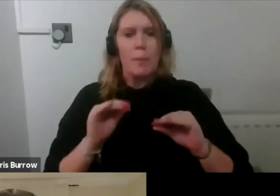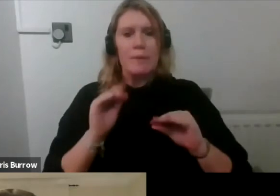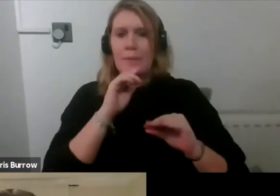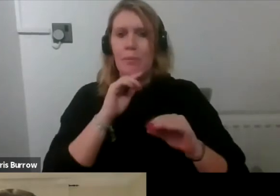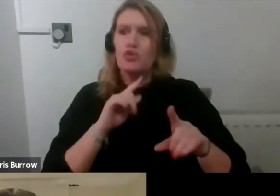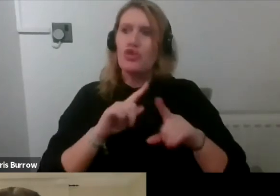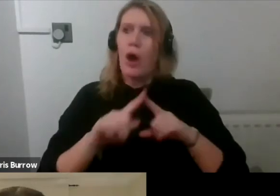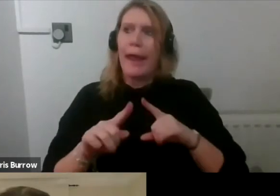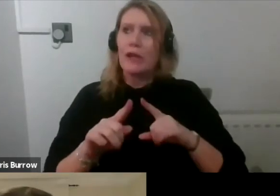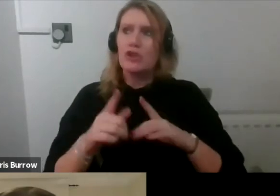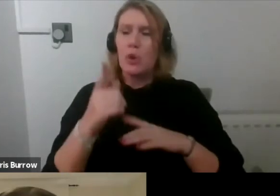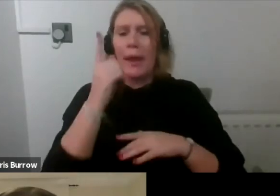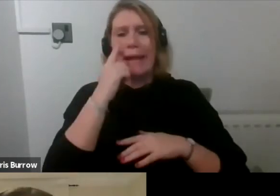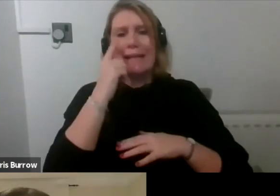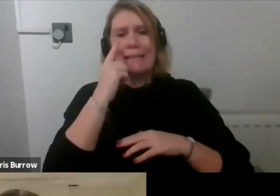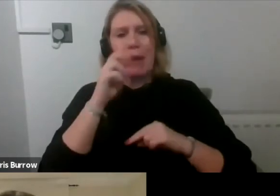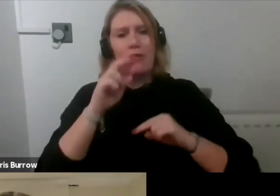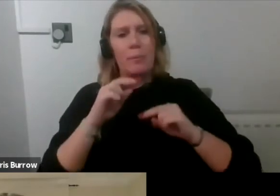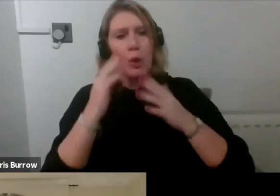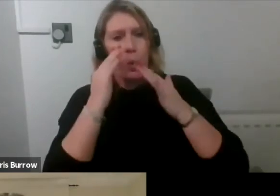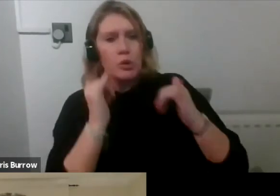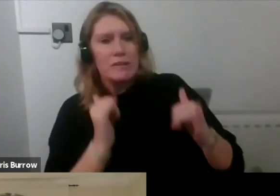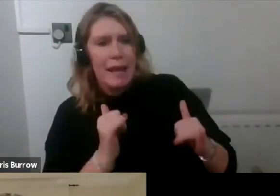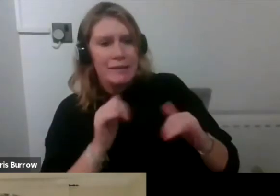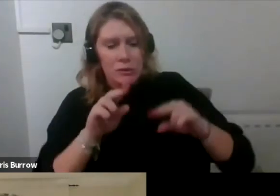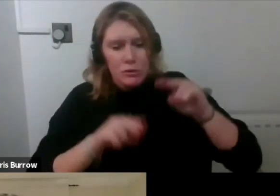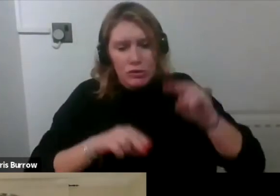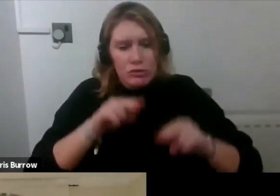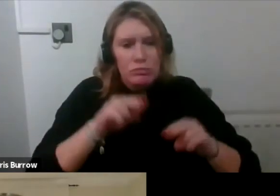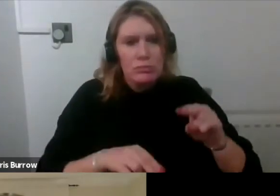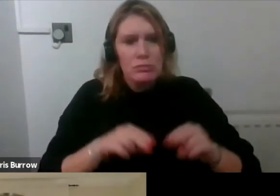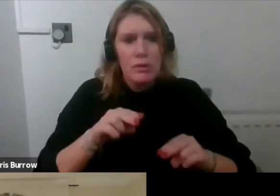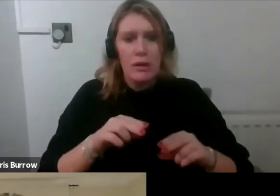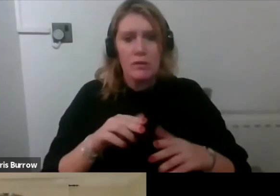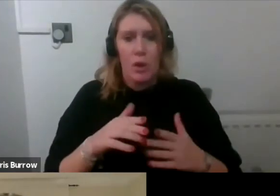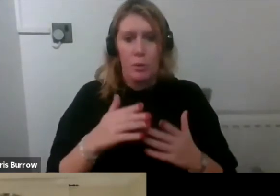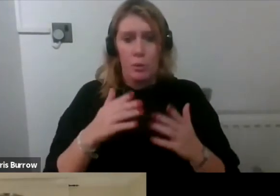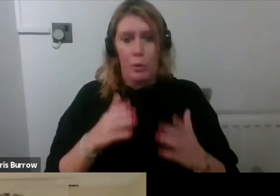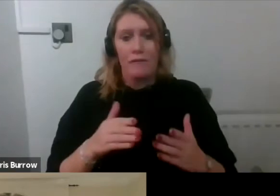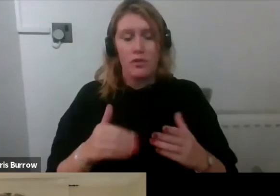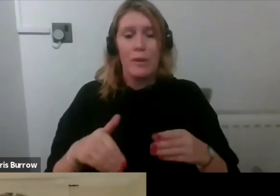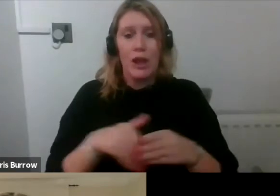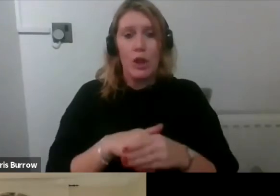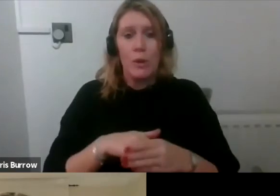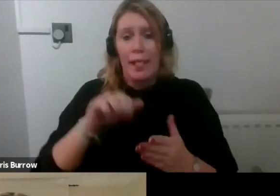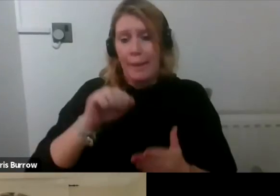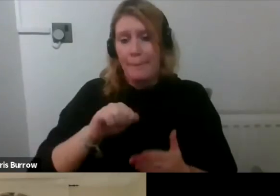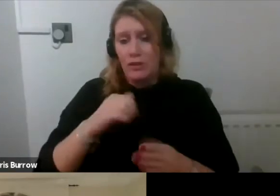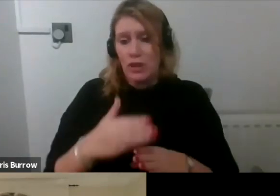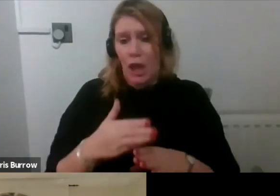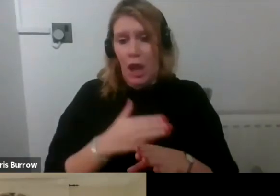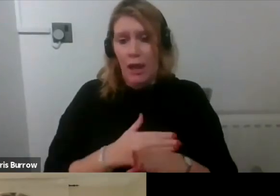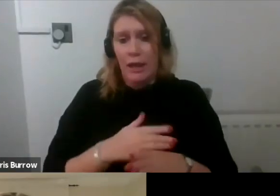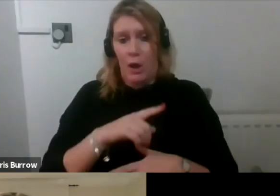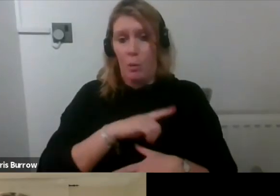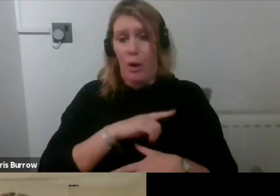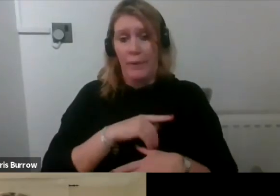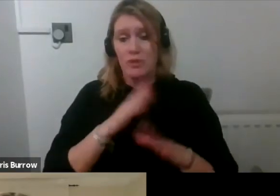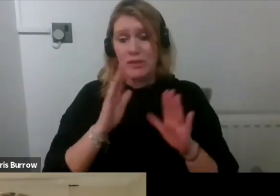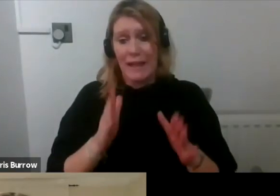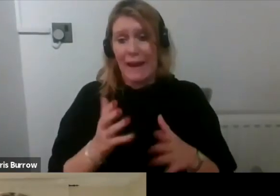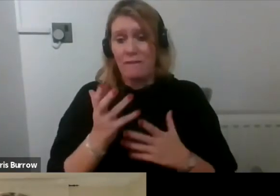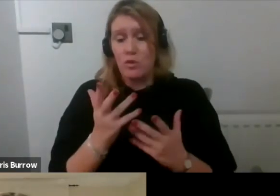ways. Or indeed, unless you build it into the budget at the beginning, you go, well, I don't have a budget to go and try it with another actor. I'm just going to have to put up